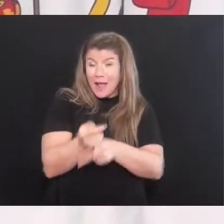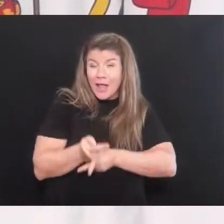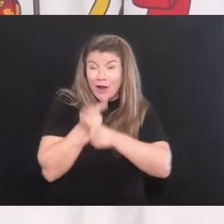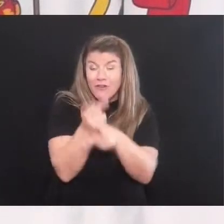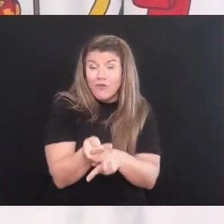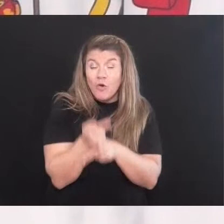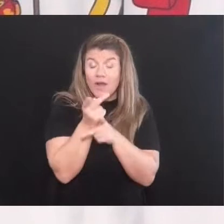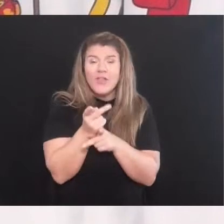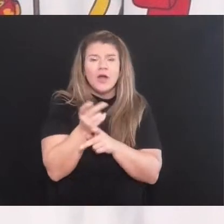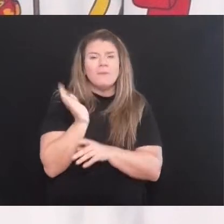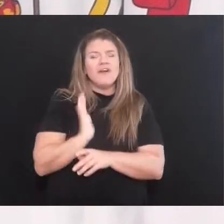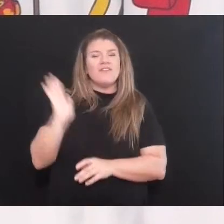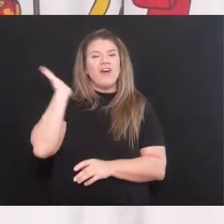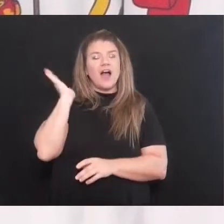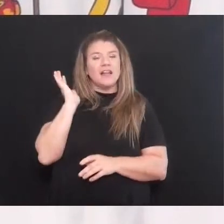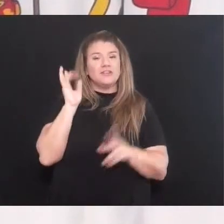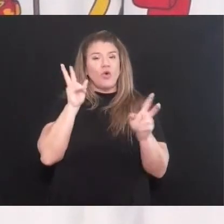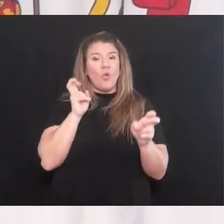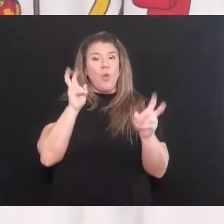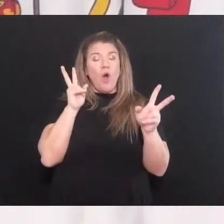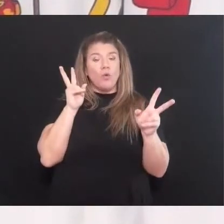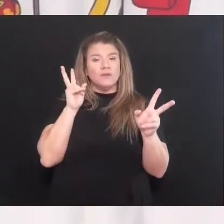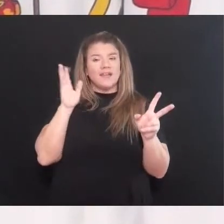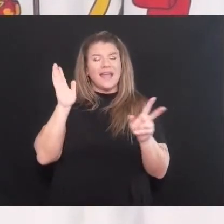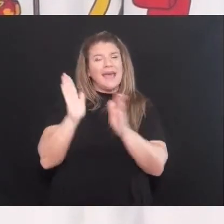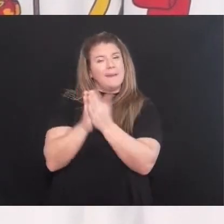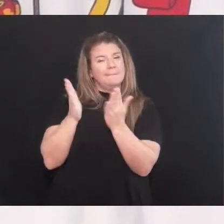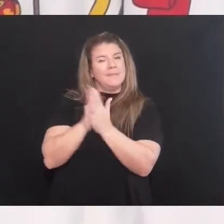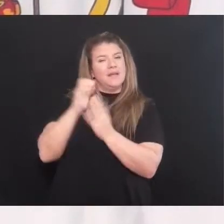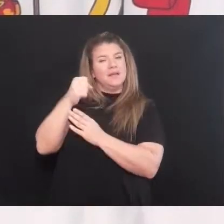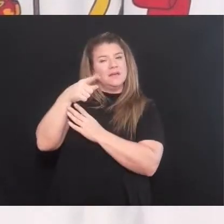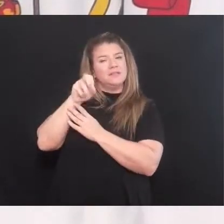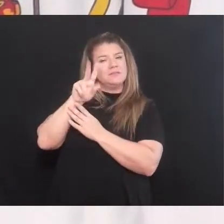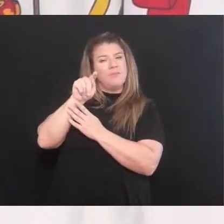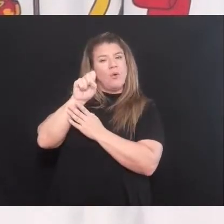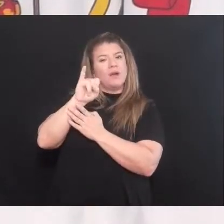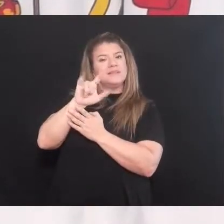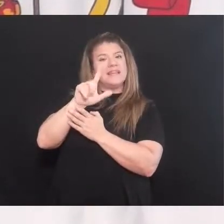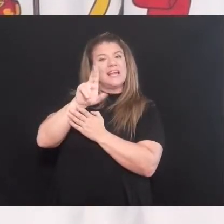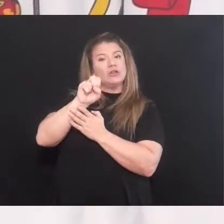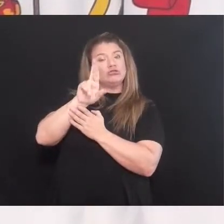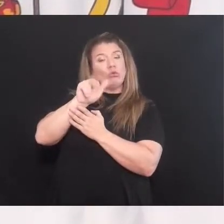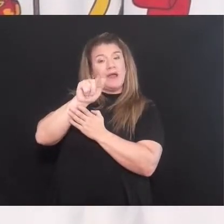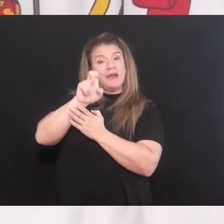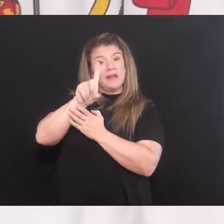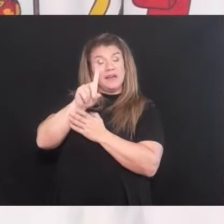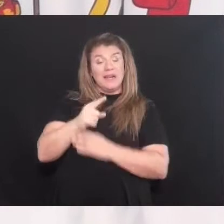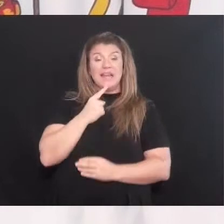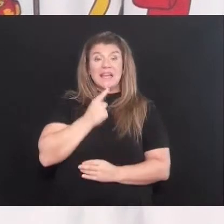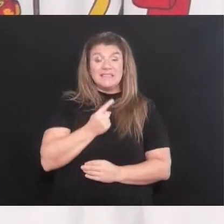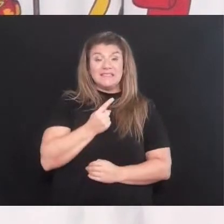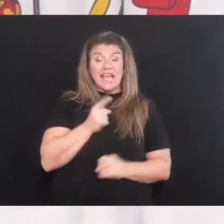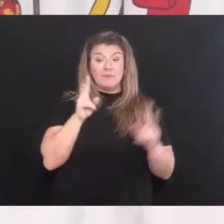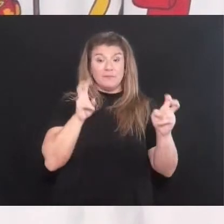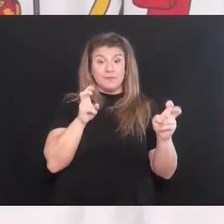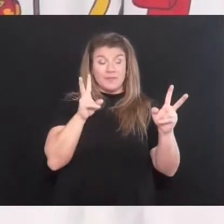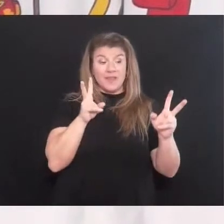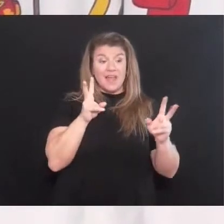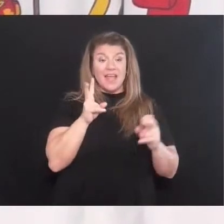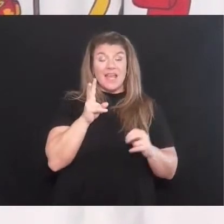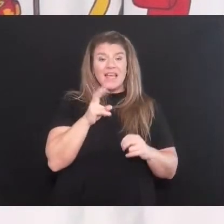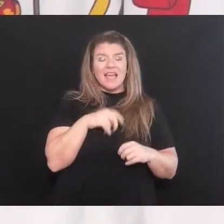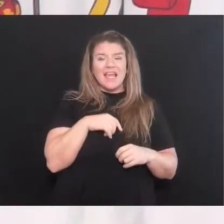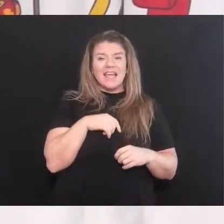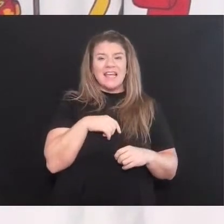was an old saying used to be in Sports Illustrated long ago and everything, and it said, you know, to grasp victory right from